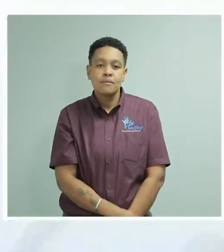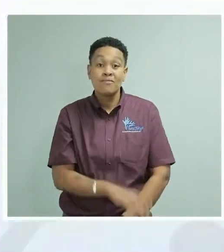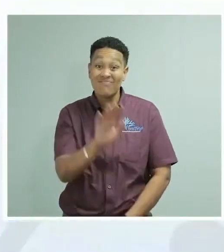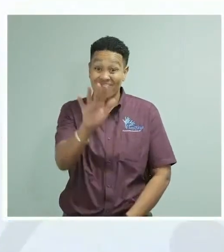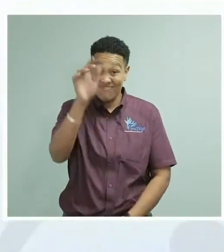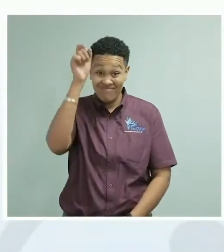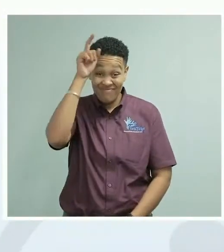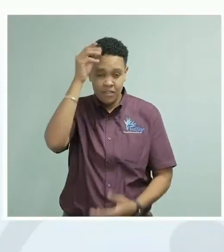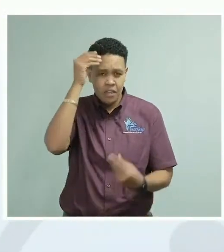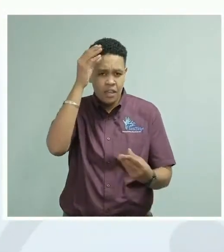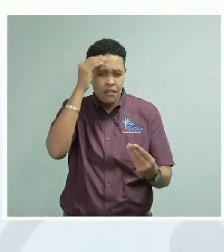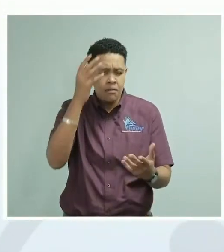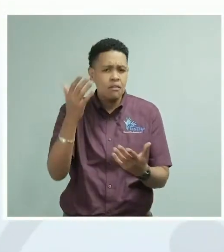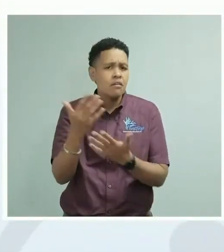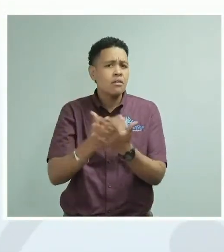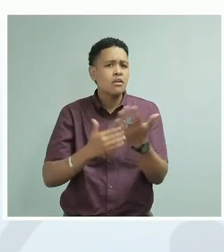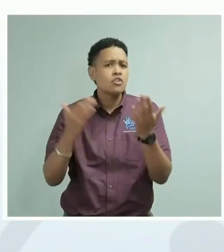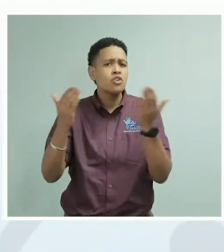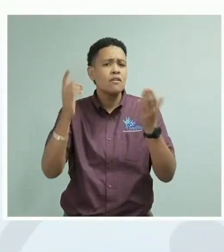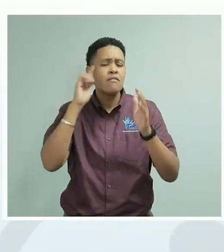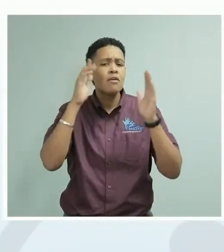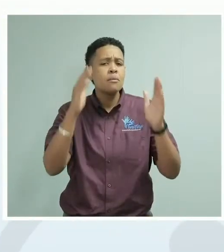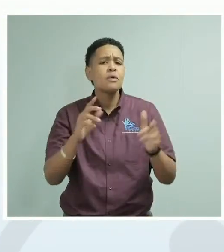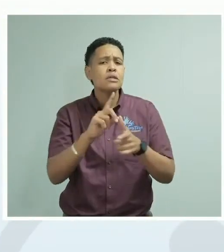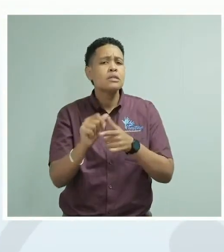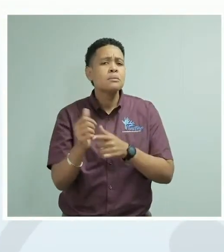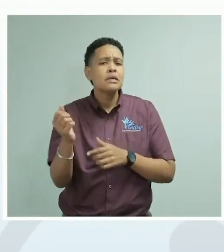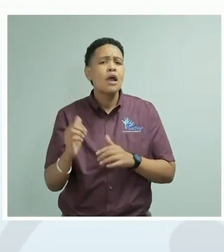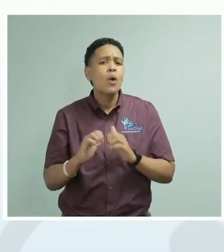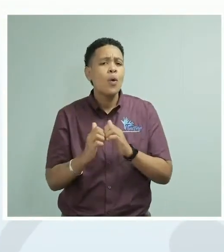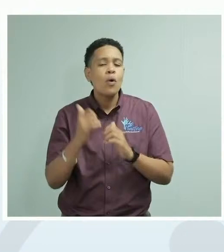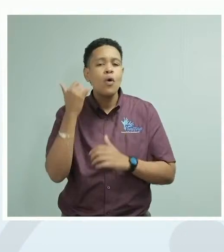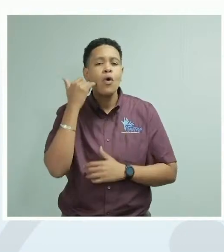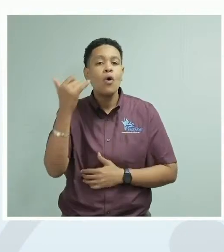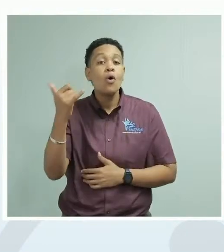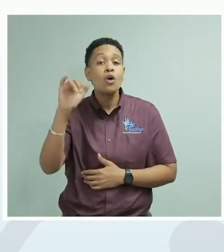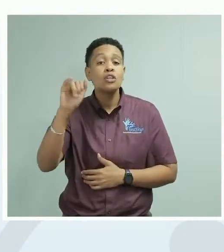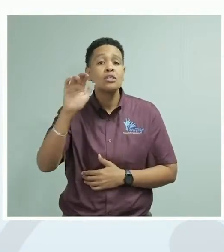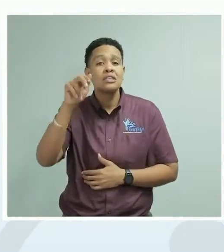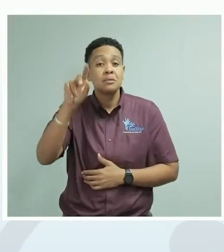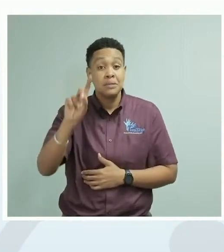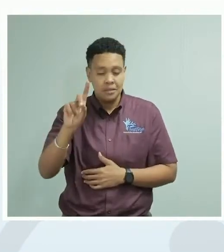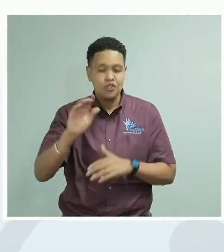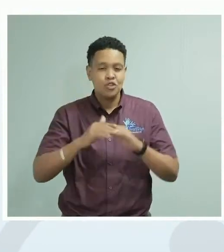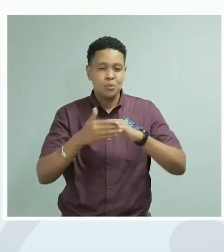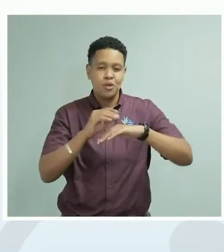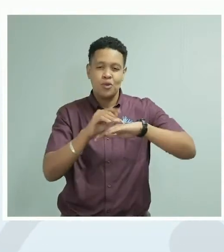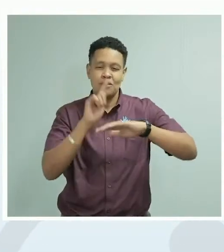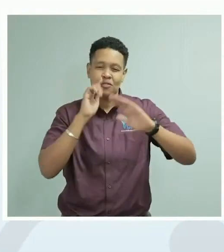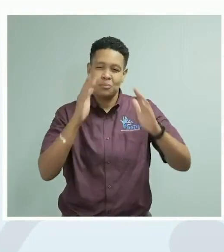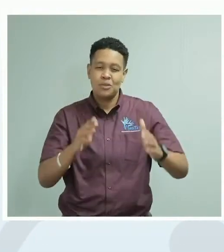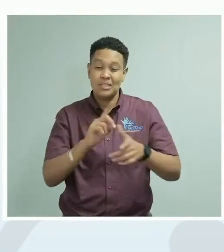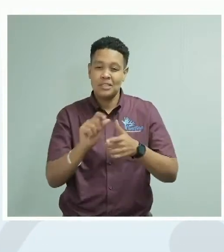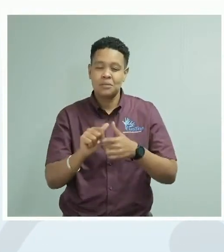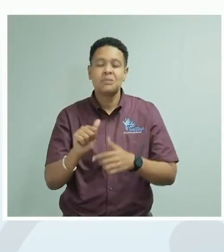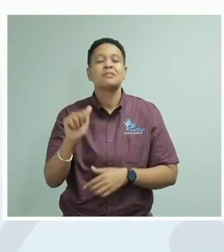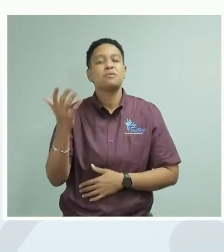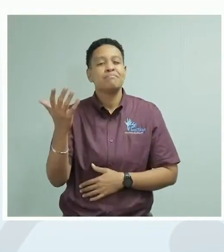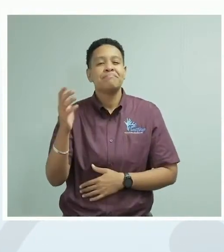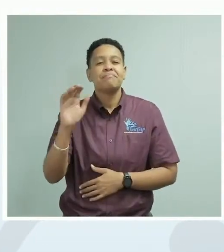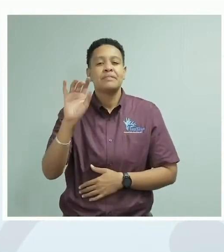And for information about services for persons with disabilities, call the Jamaica Council for Persons with Disabilities at